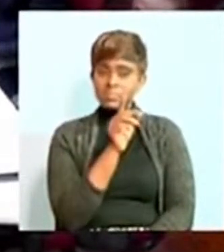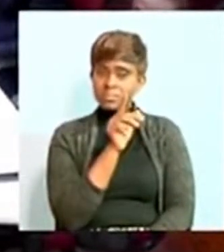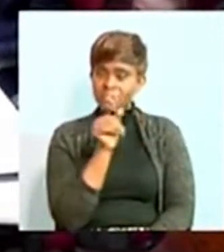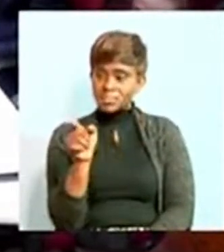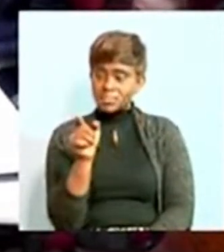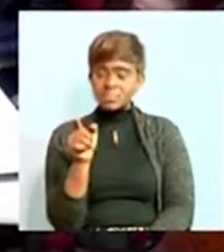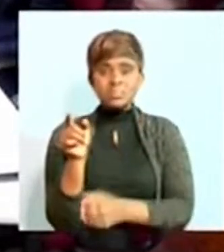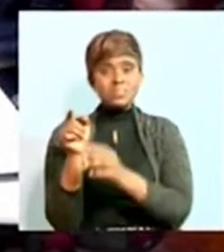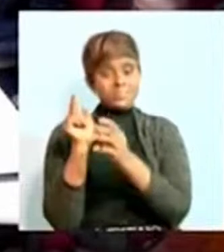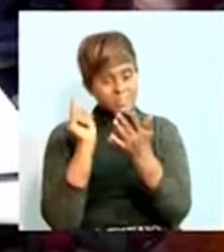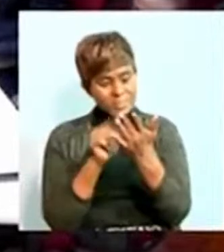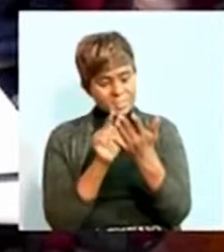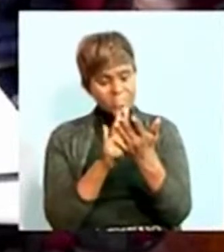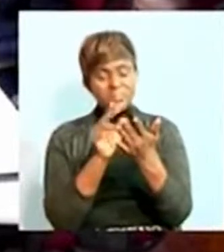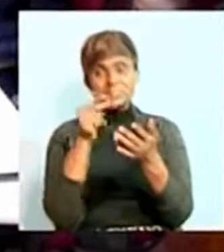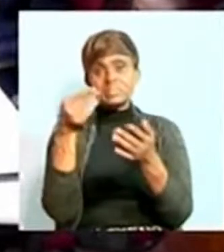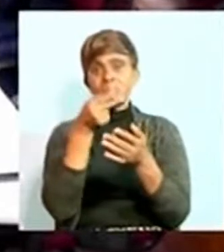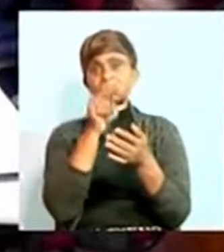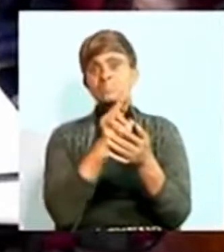human resource officer.